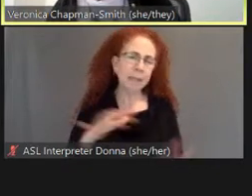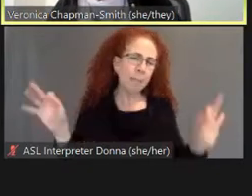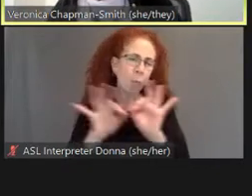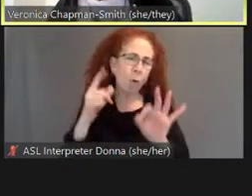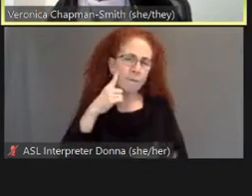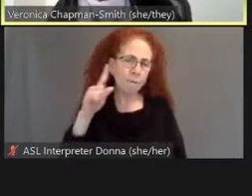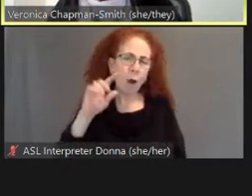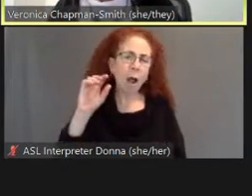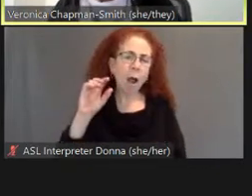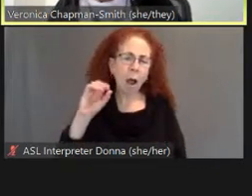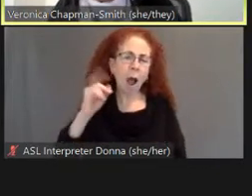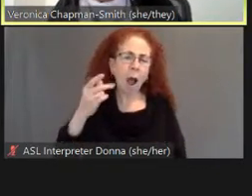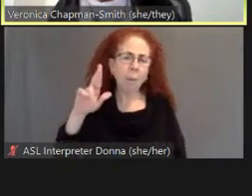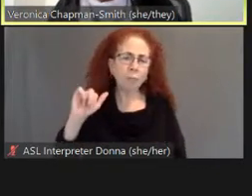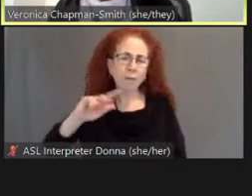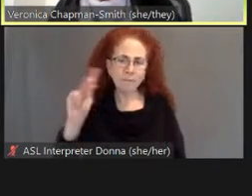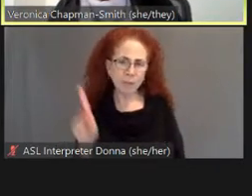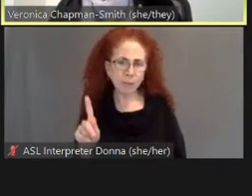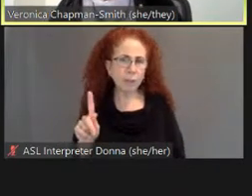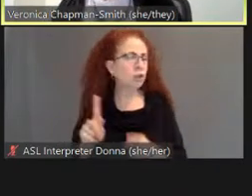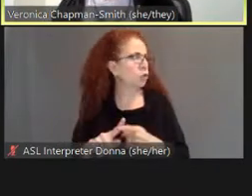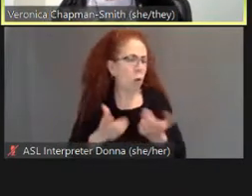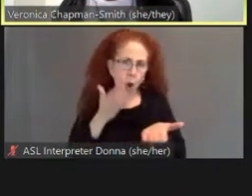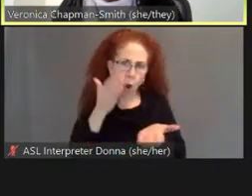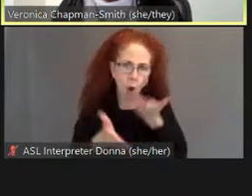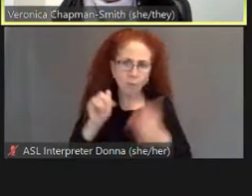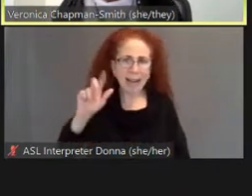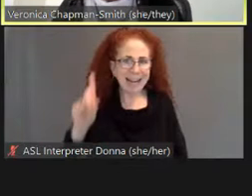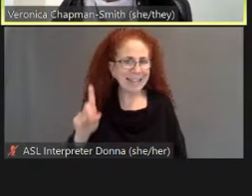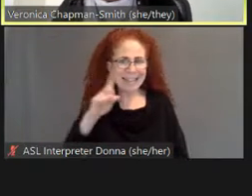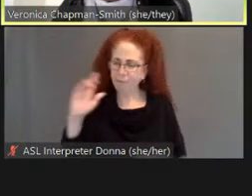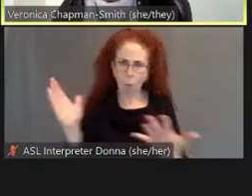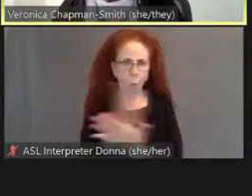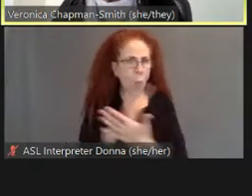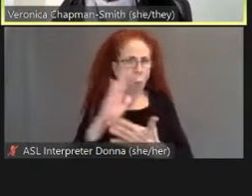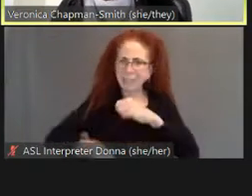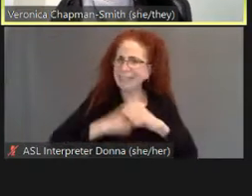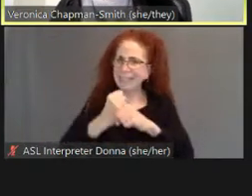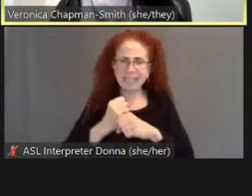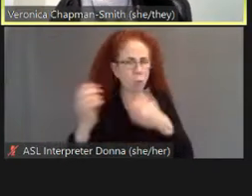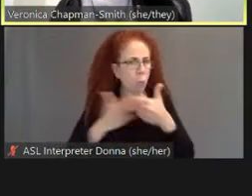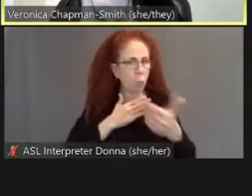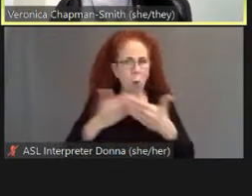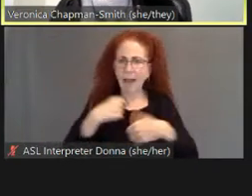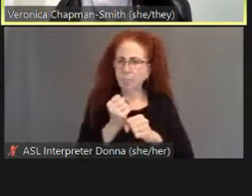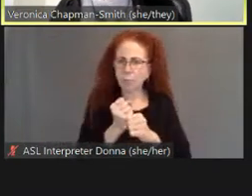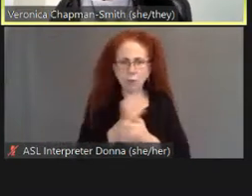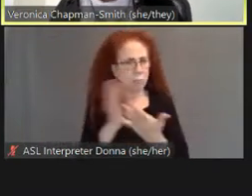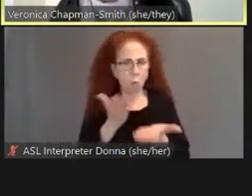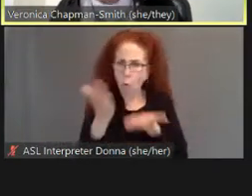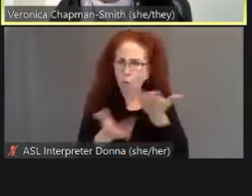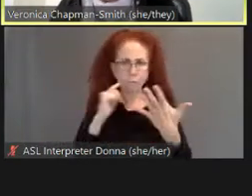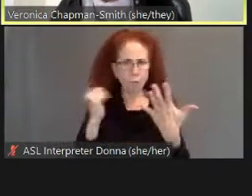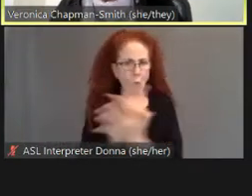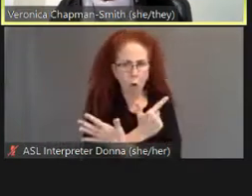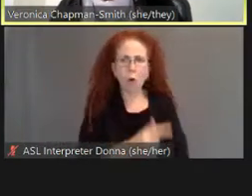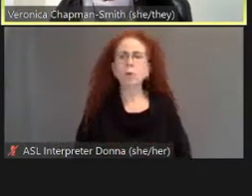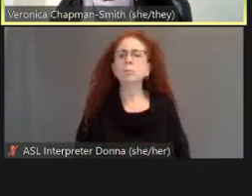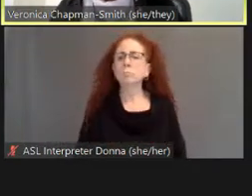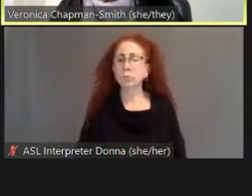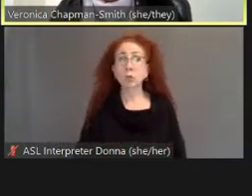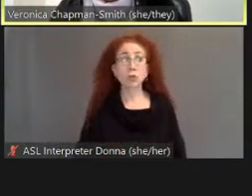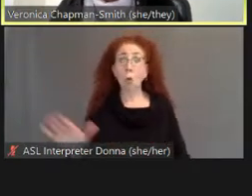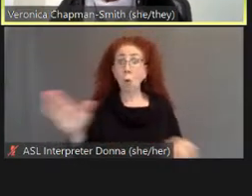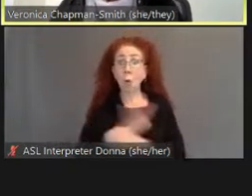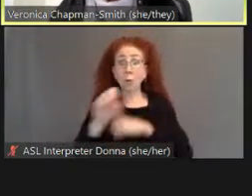Philadelphia to be prepared to offer audio descriptions for the entire season it produces. So I look at the entire season,